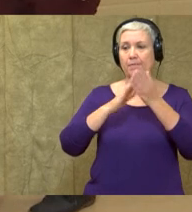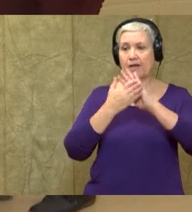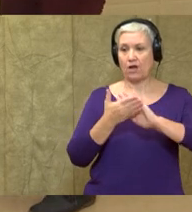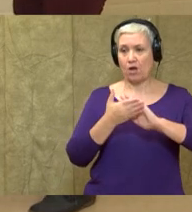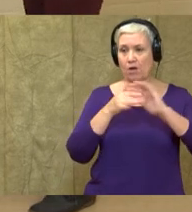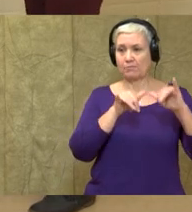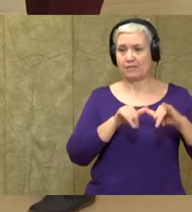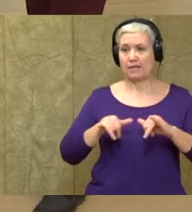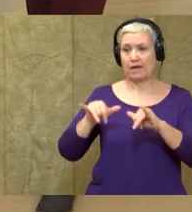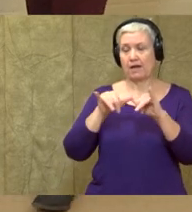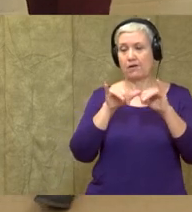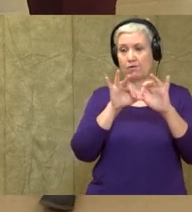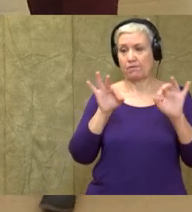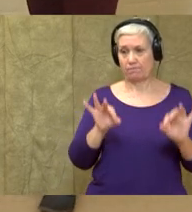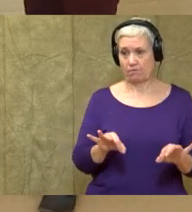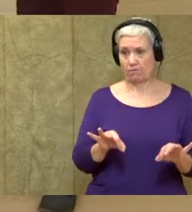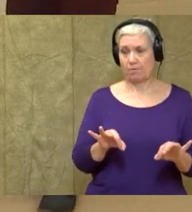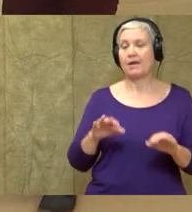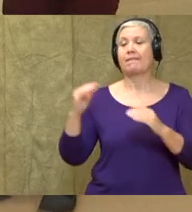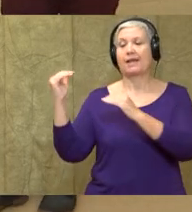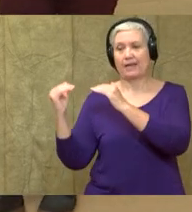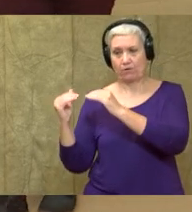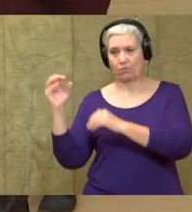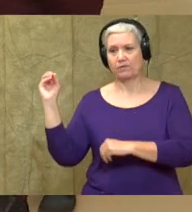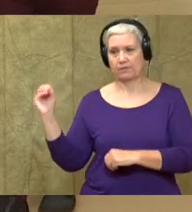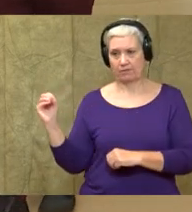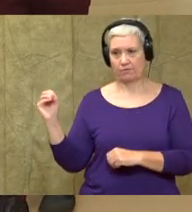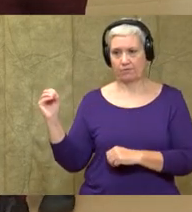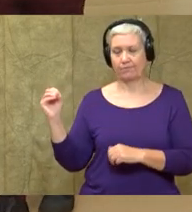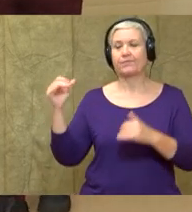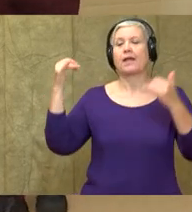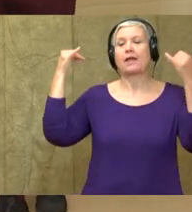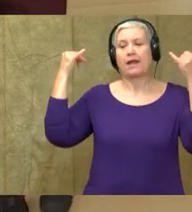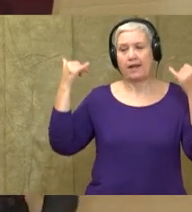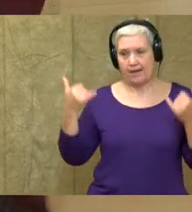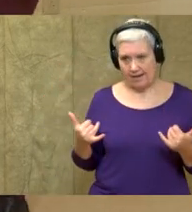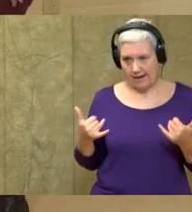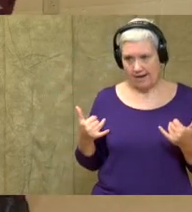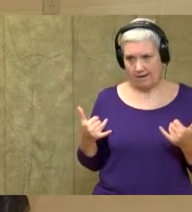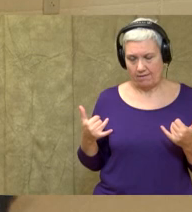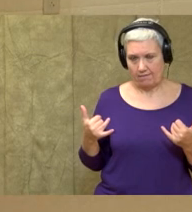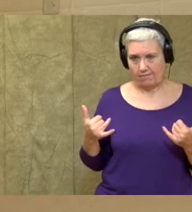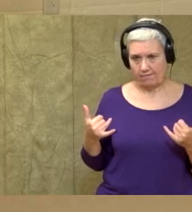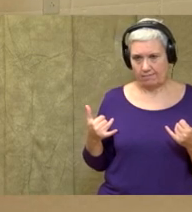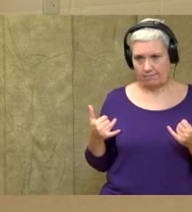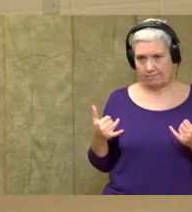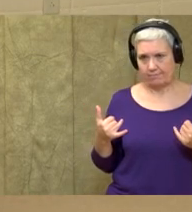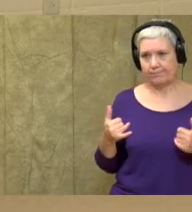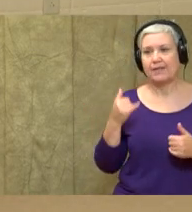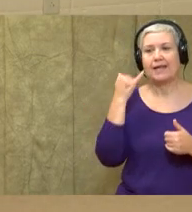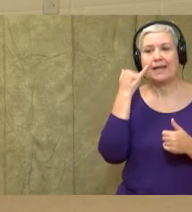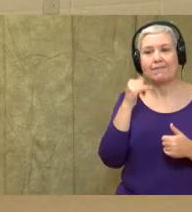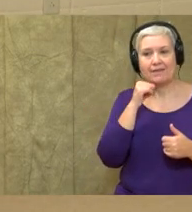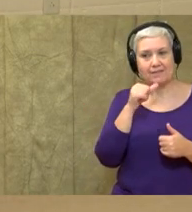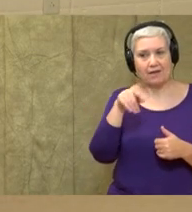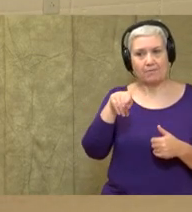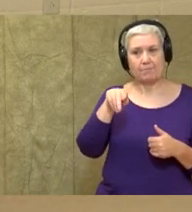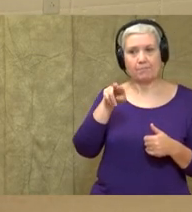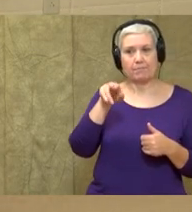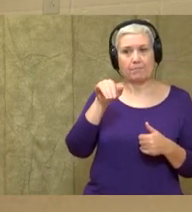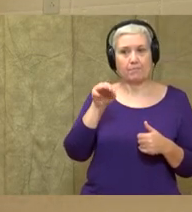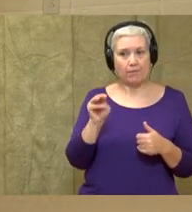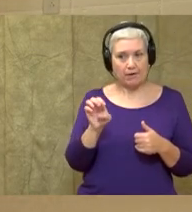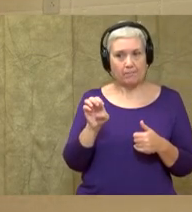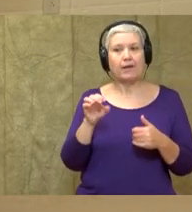going to use this idea that now it's in standard form equal to zero if it's not prime, which means I